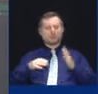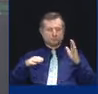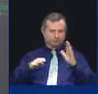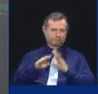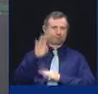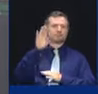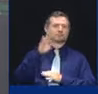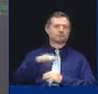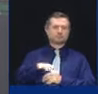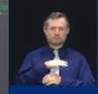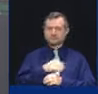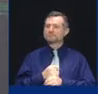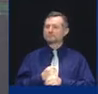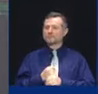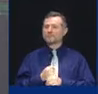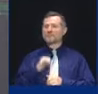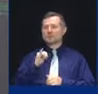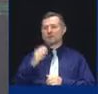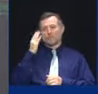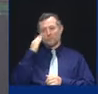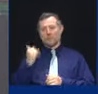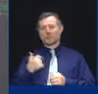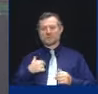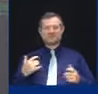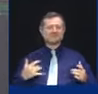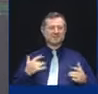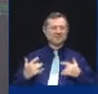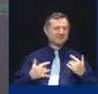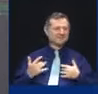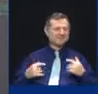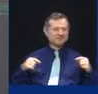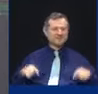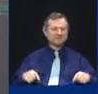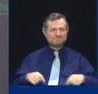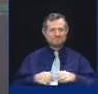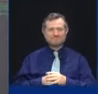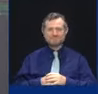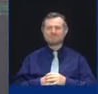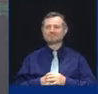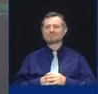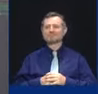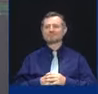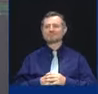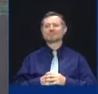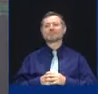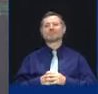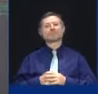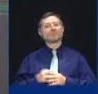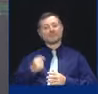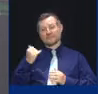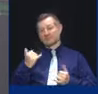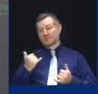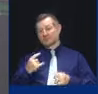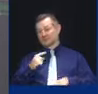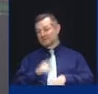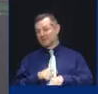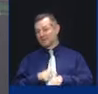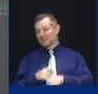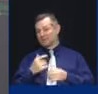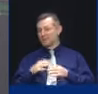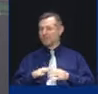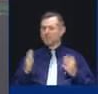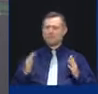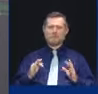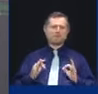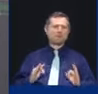region. And that's why we are so excited about it. I also believe it couldn't come at a better time. Now, Stephanie